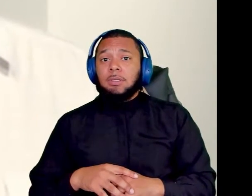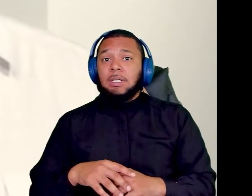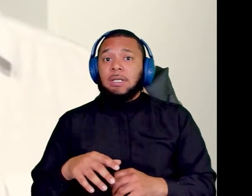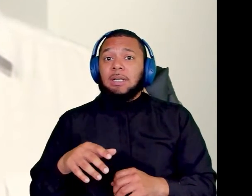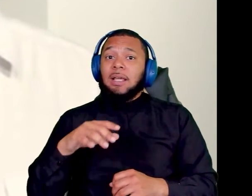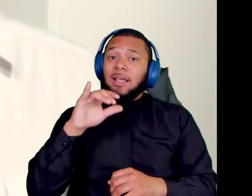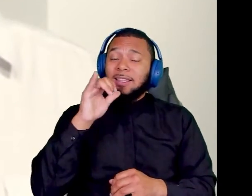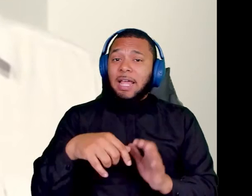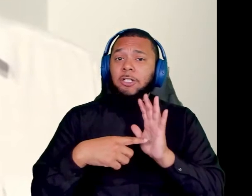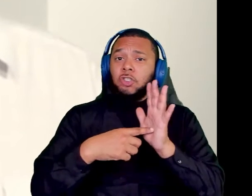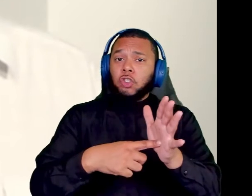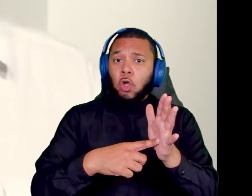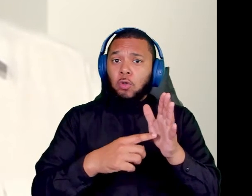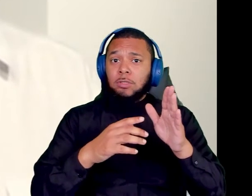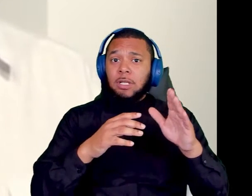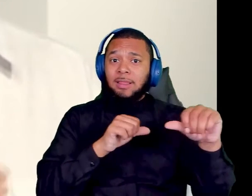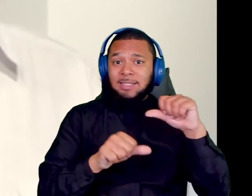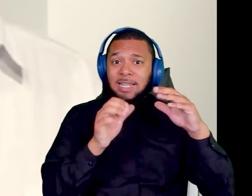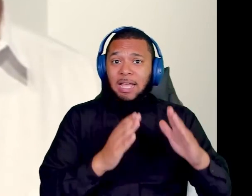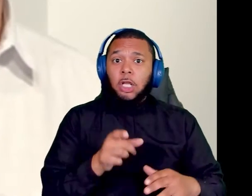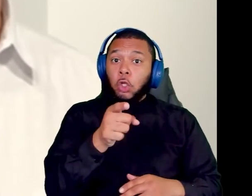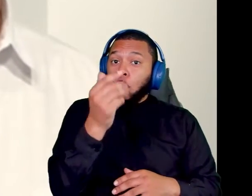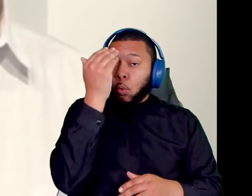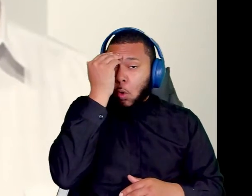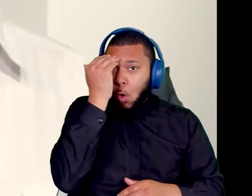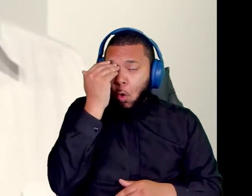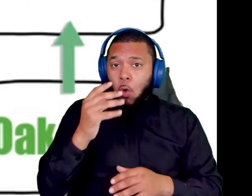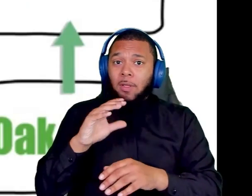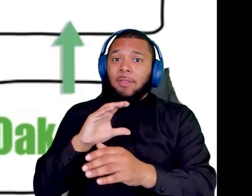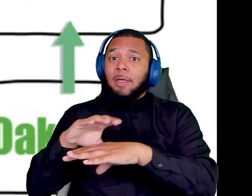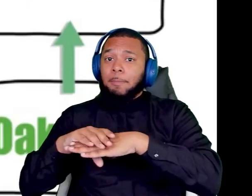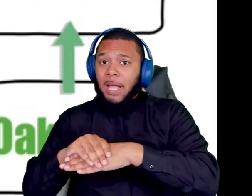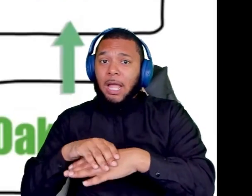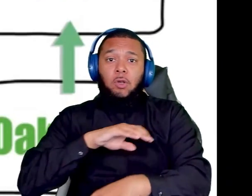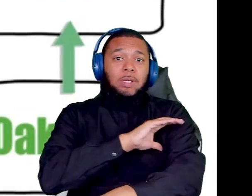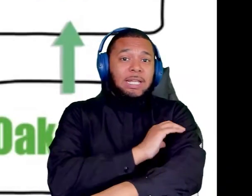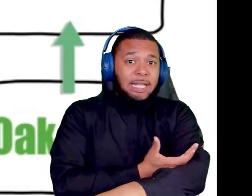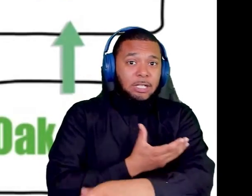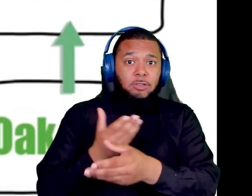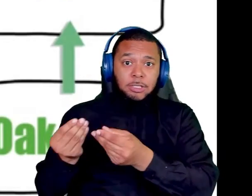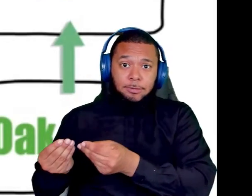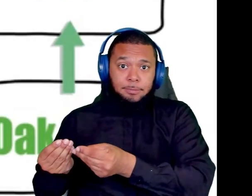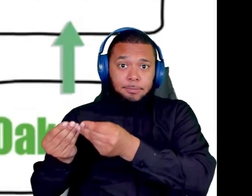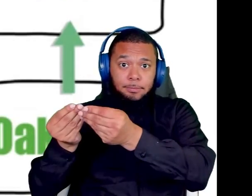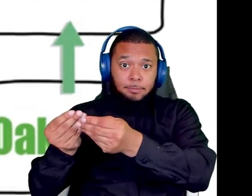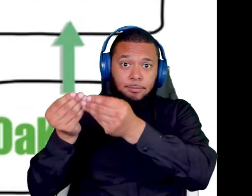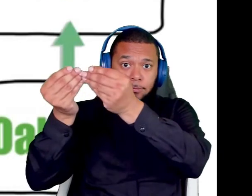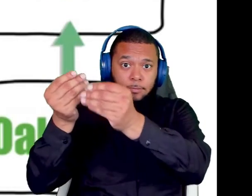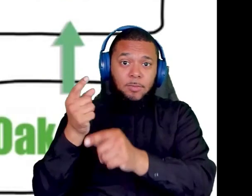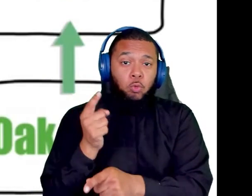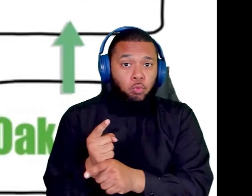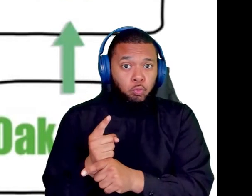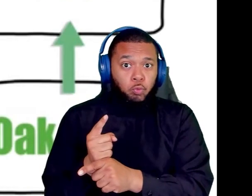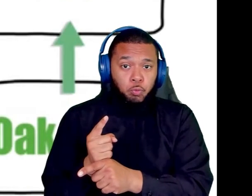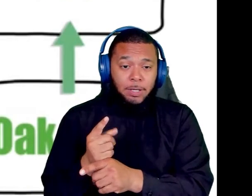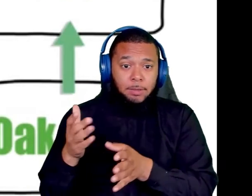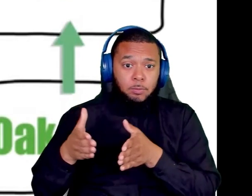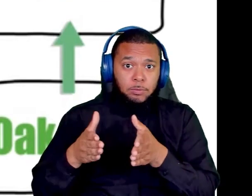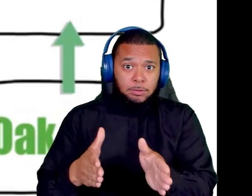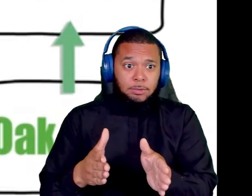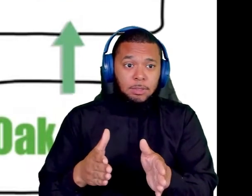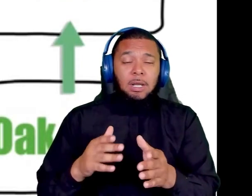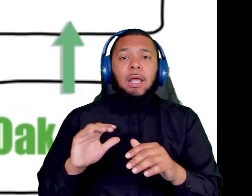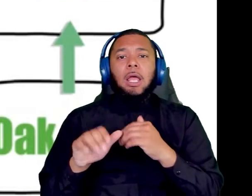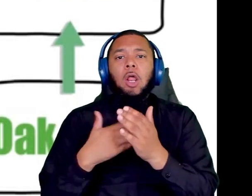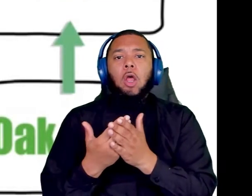that you know that the matter and energy flow is going a certain direction. And I have the arrows pointing towards the decomposers or detritivores